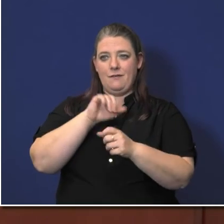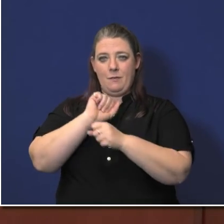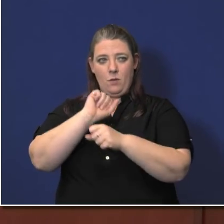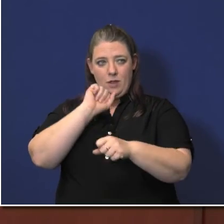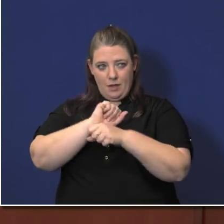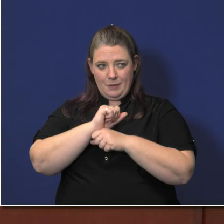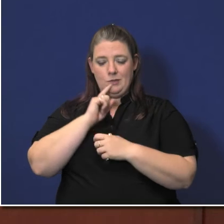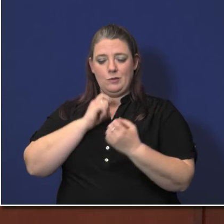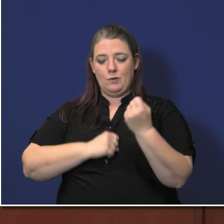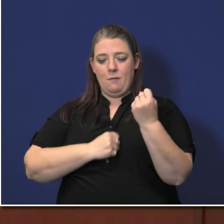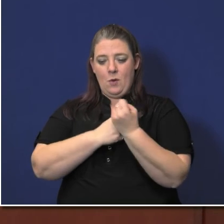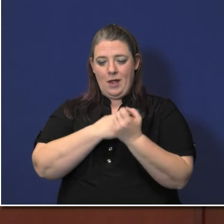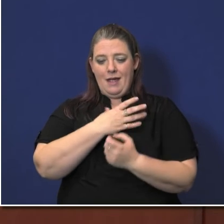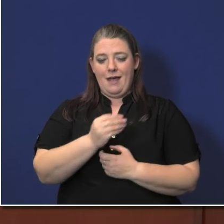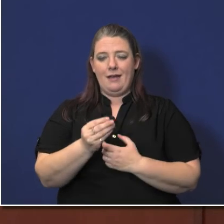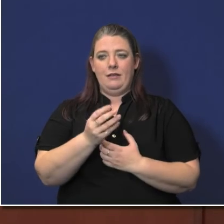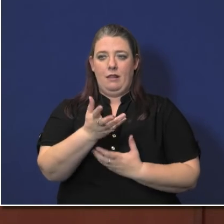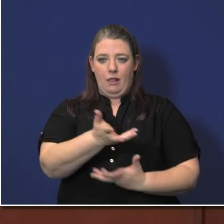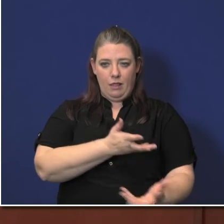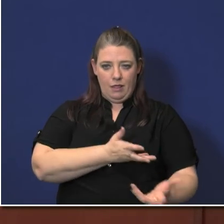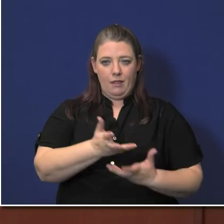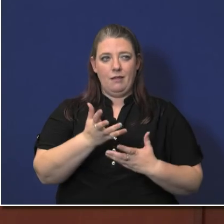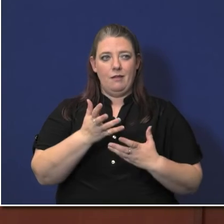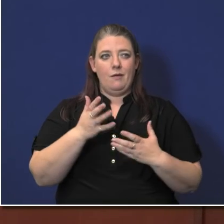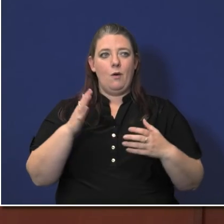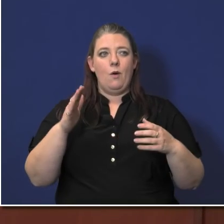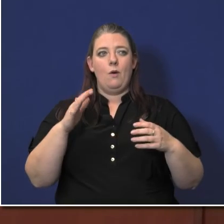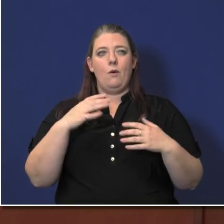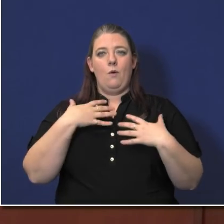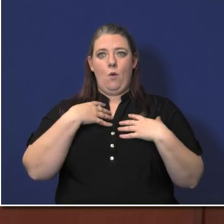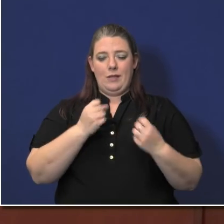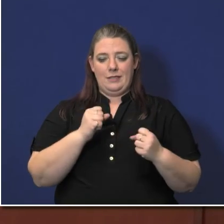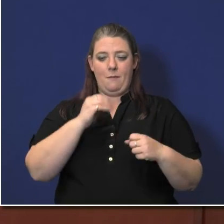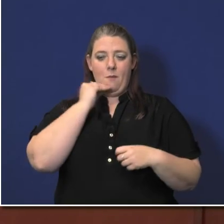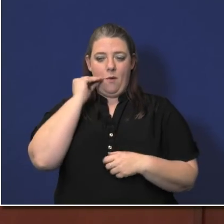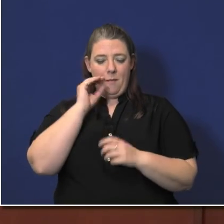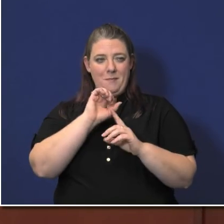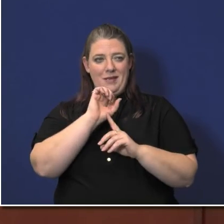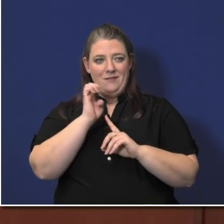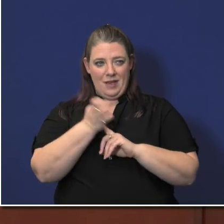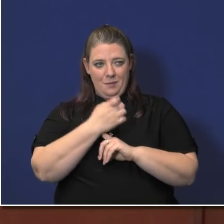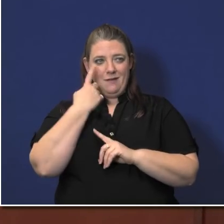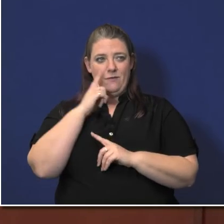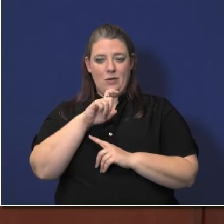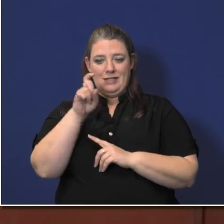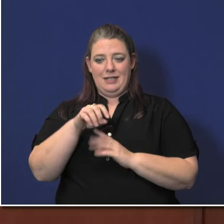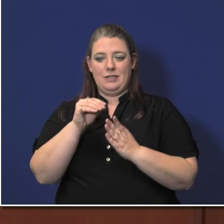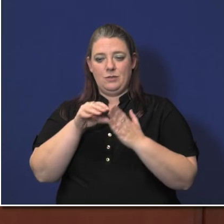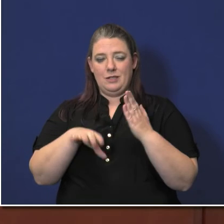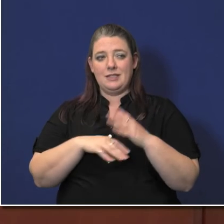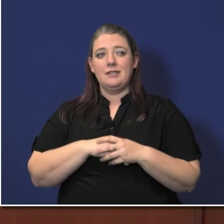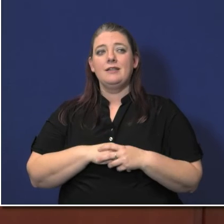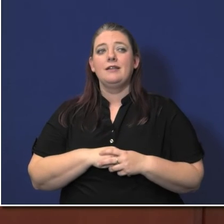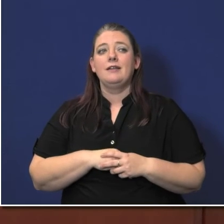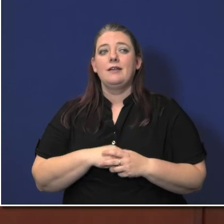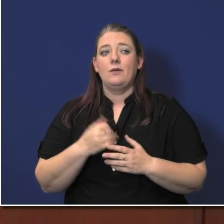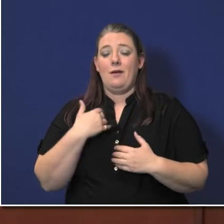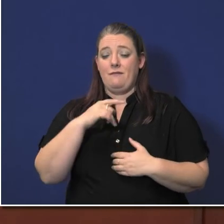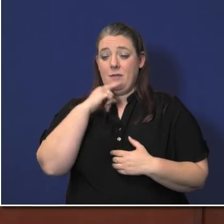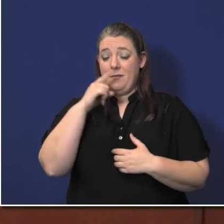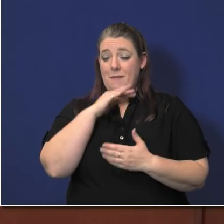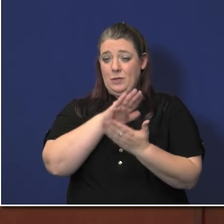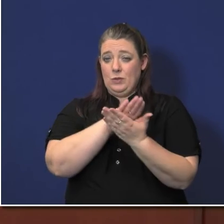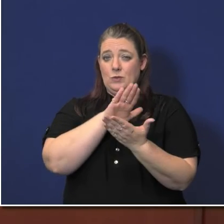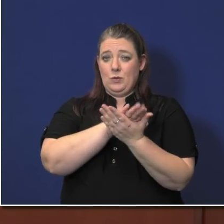to support and nurture wholesome home environments for our Texas students. Whereas the public schools